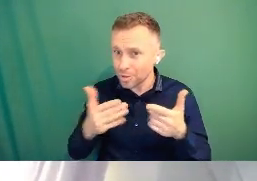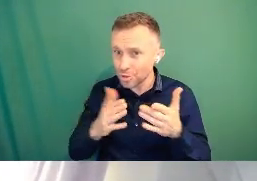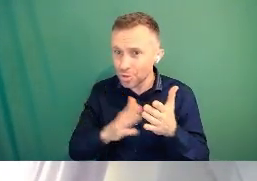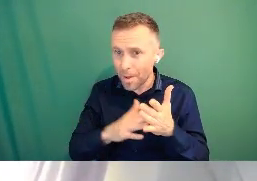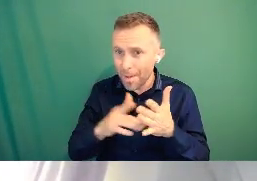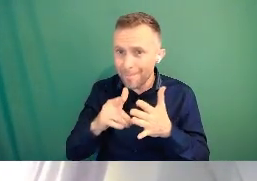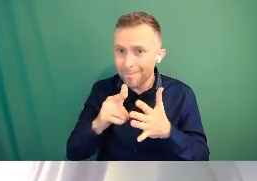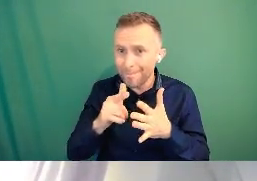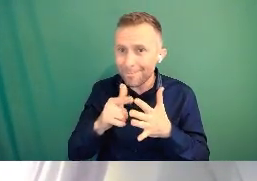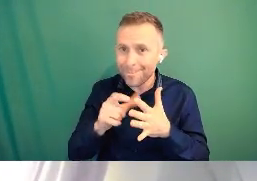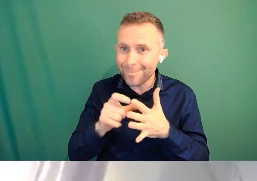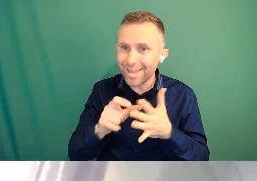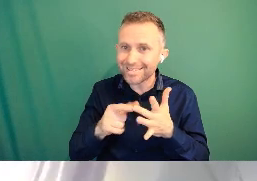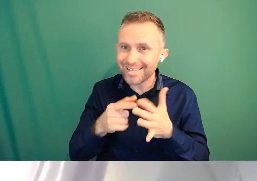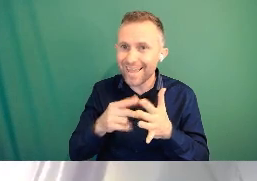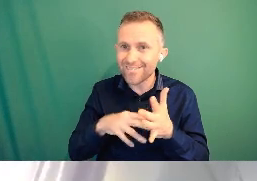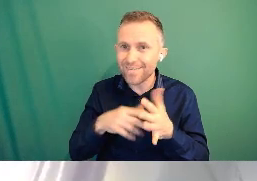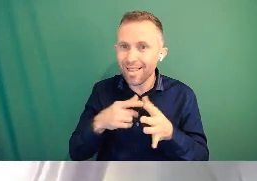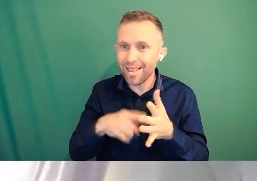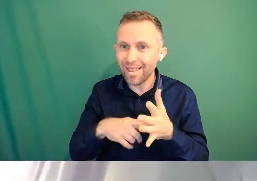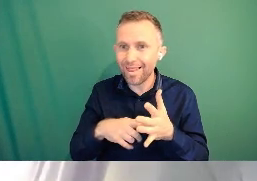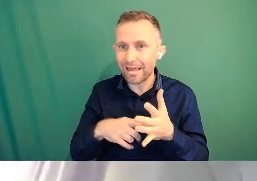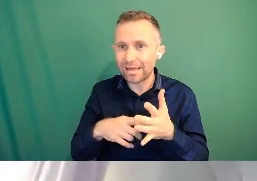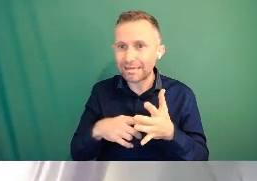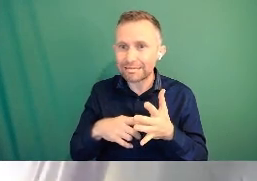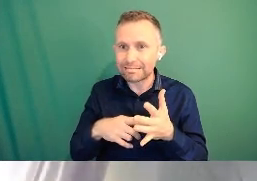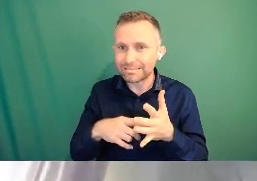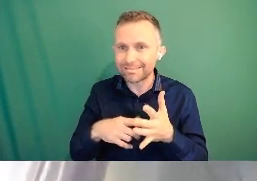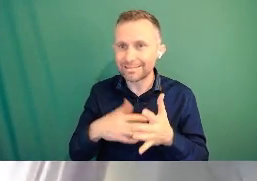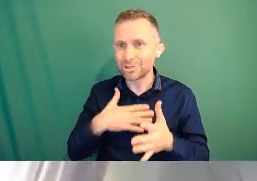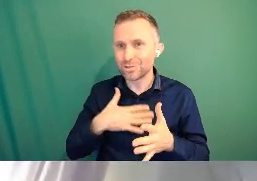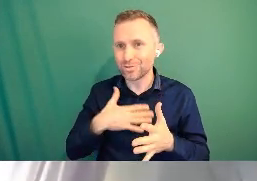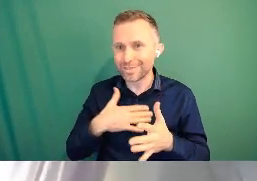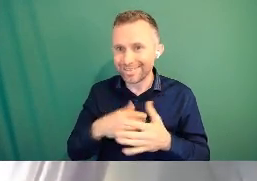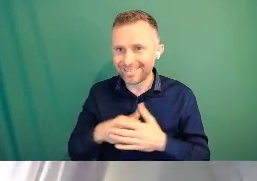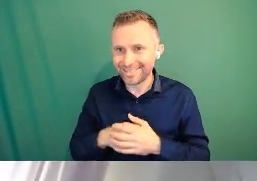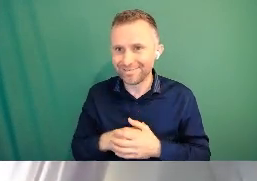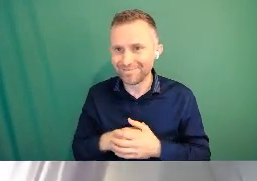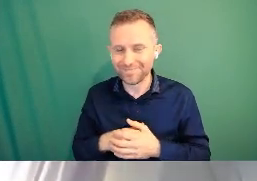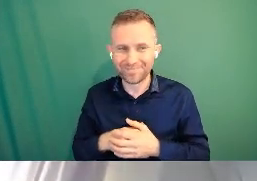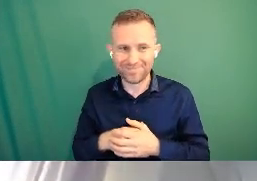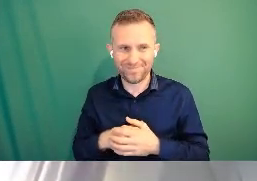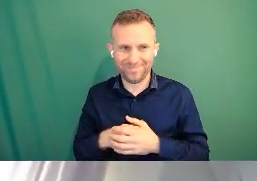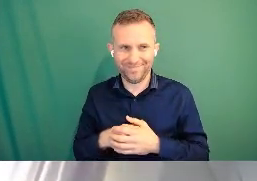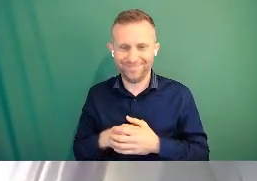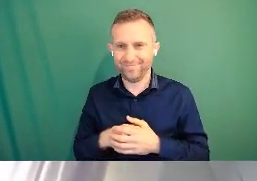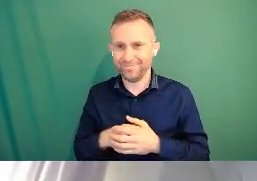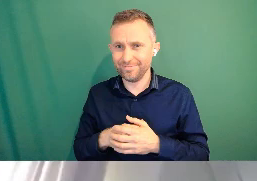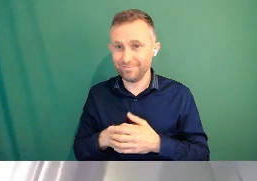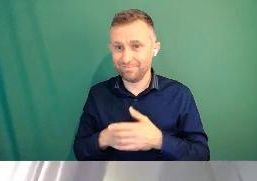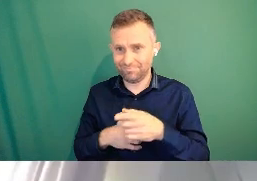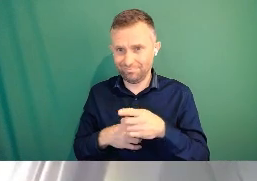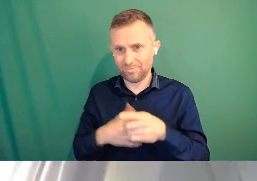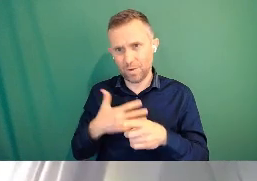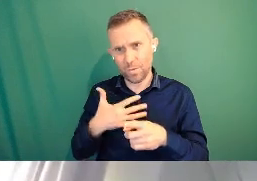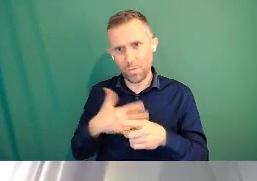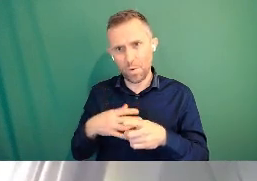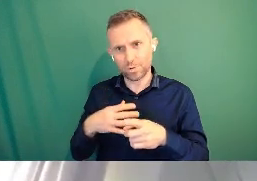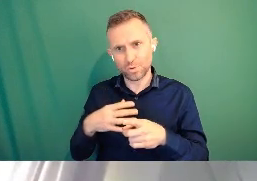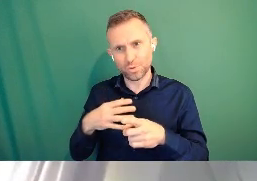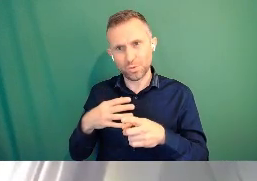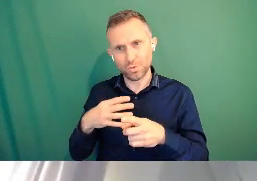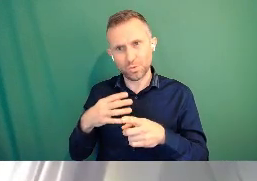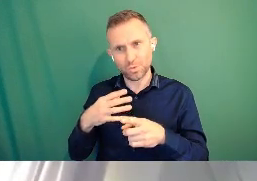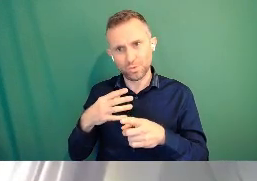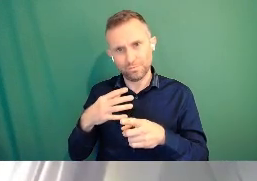I'm interested in, so hopefully I didn't go too heavy on that. But nonetheless, the main thing I wanted to address really was it's